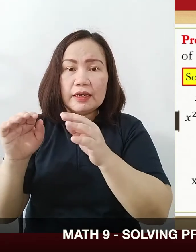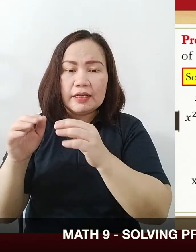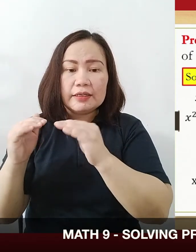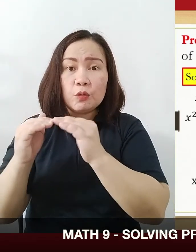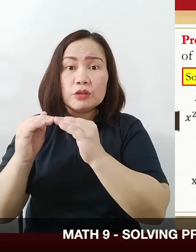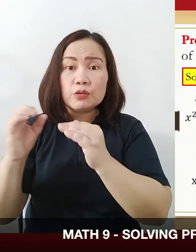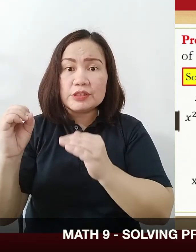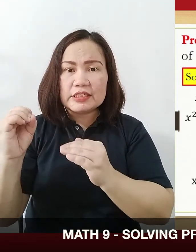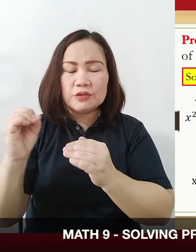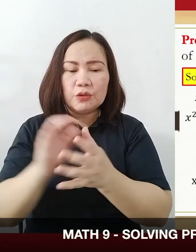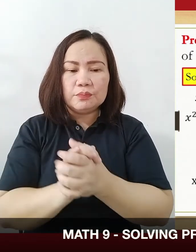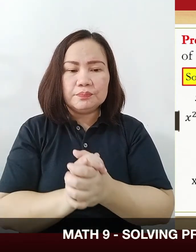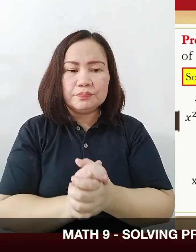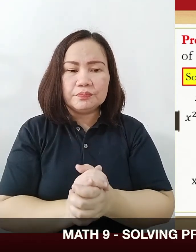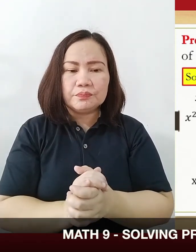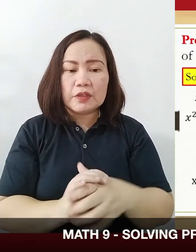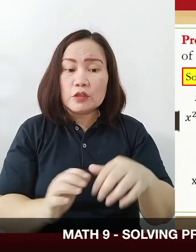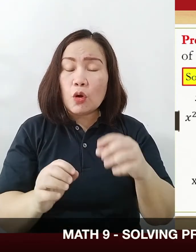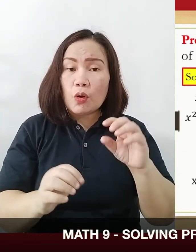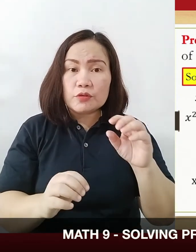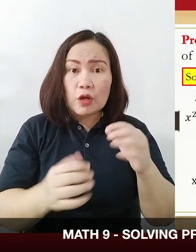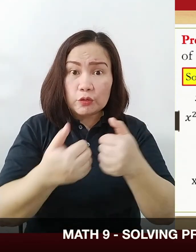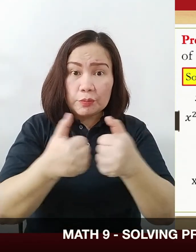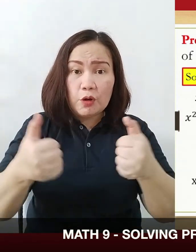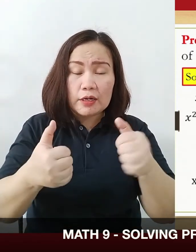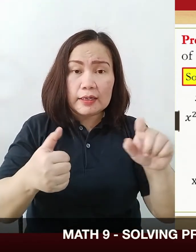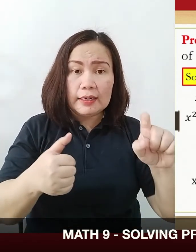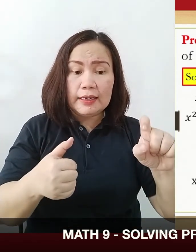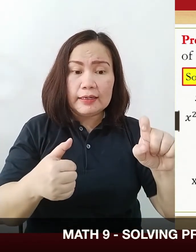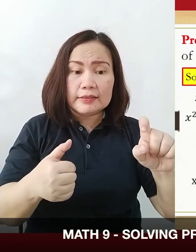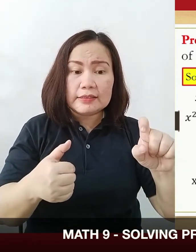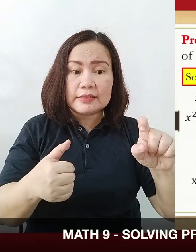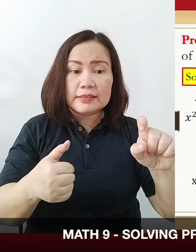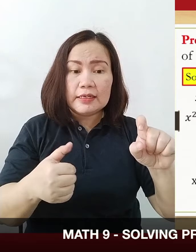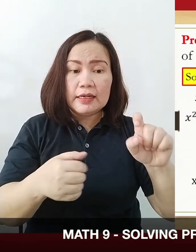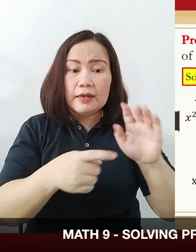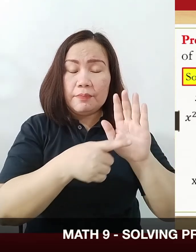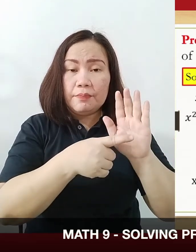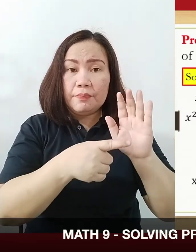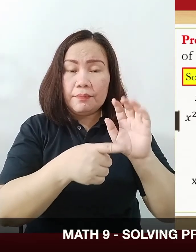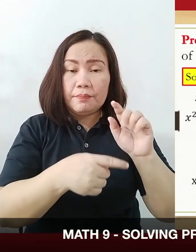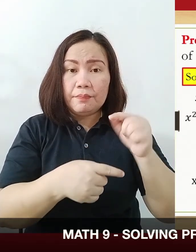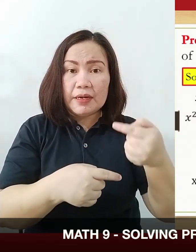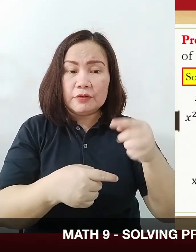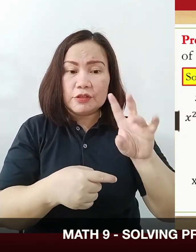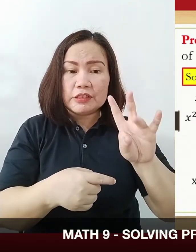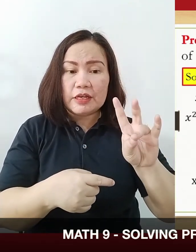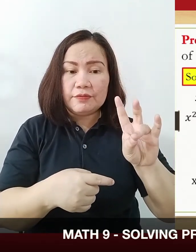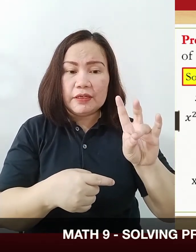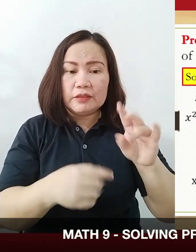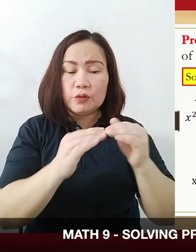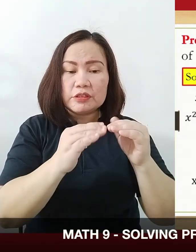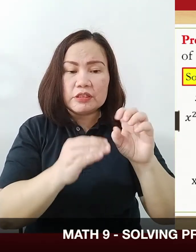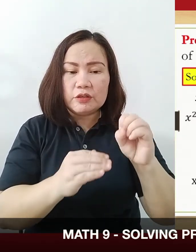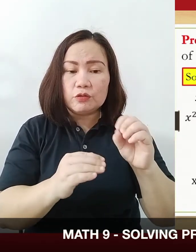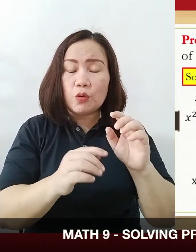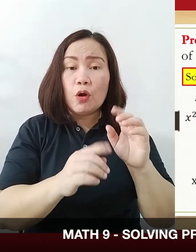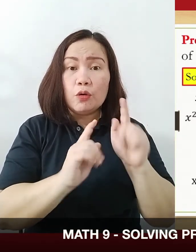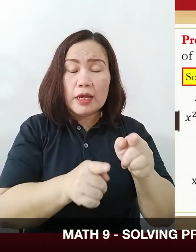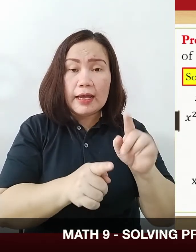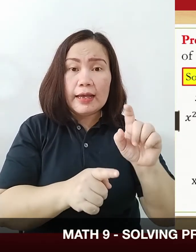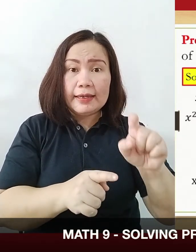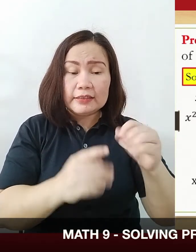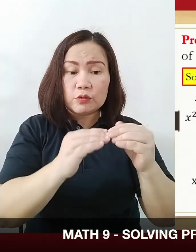x minus 12 is equal to 0. So, therefore, we will have x is equal to 7 and x is equal